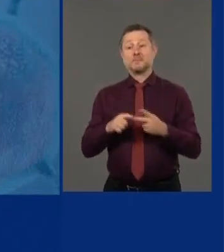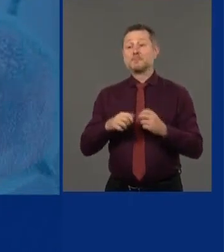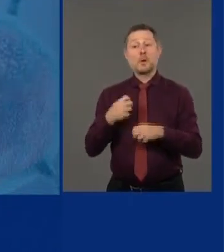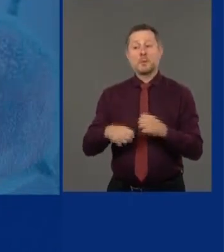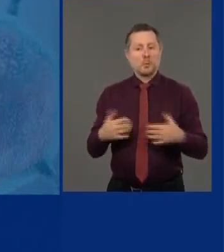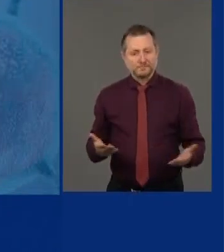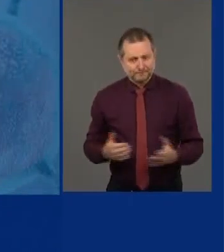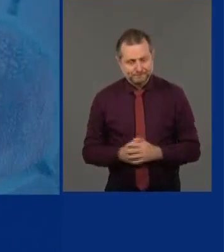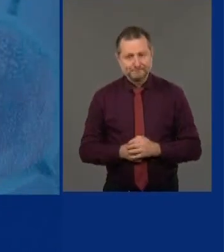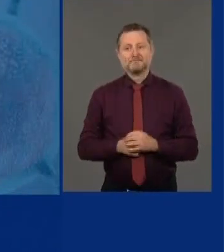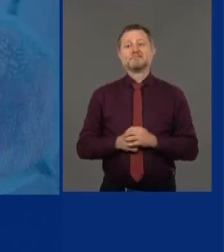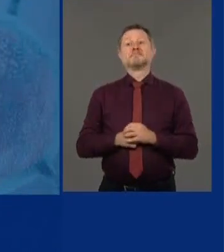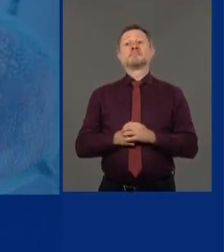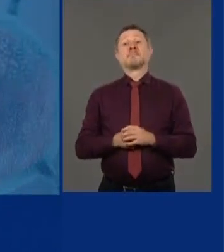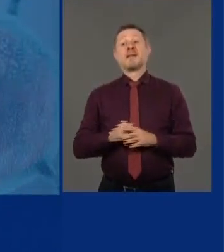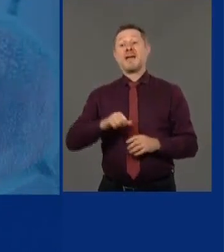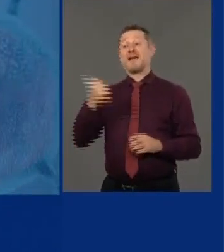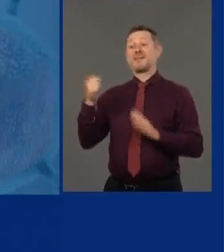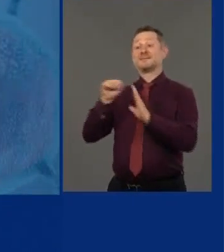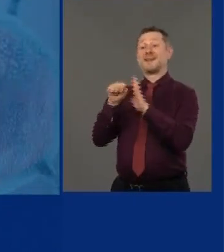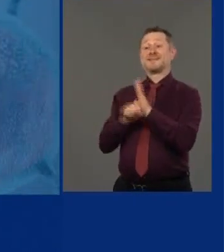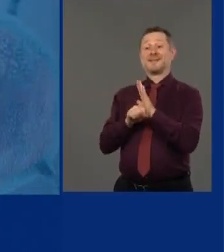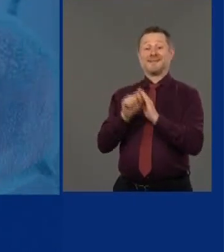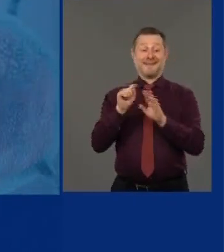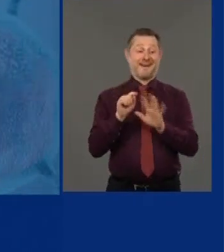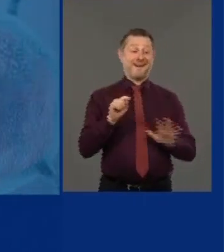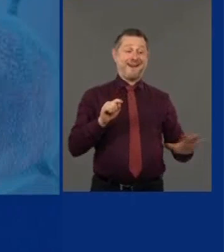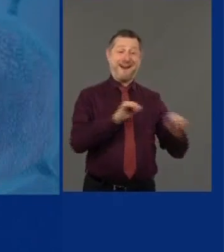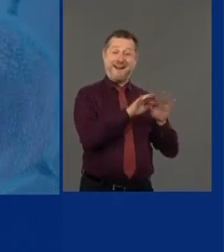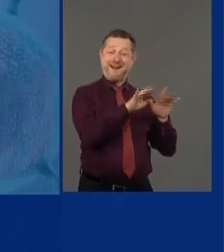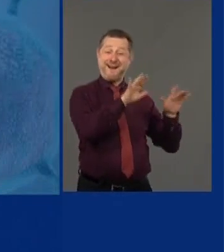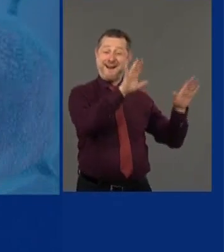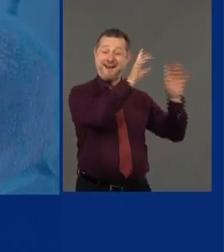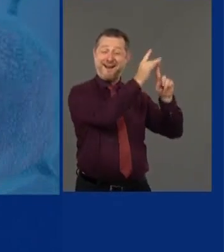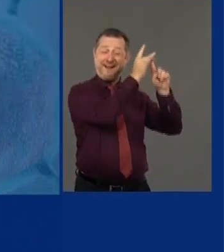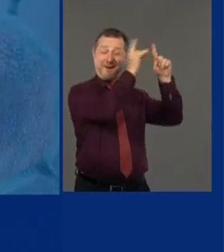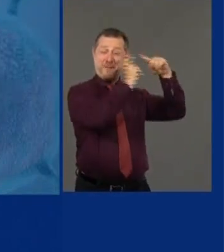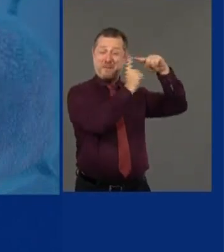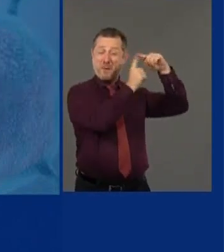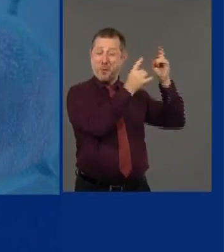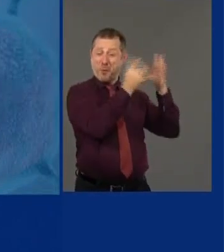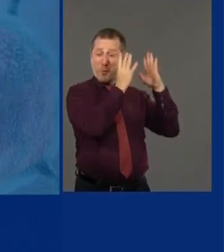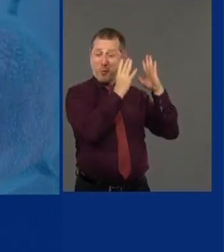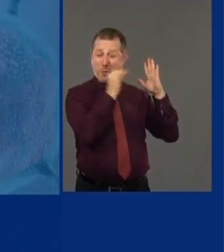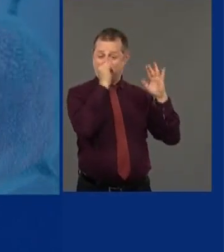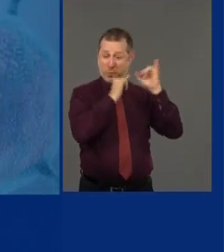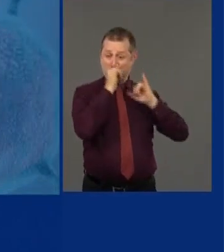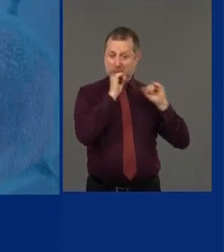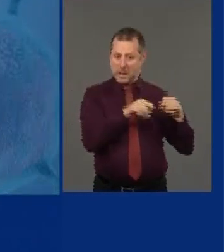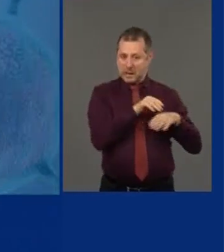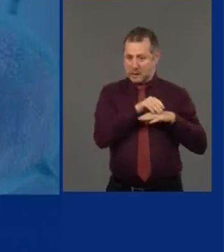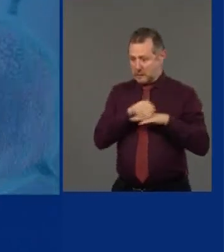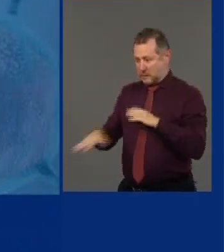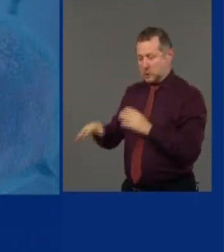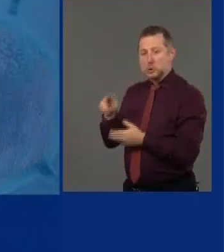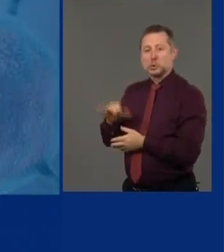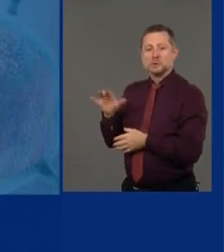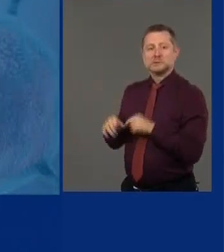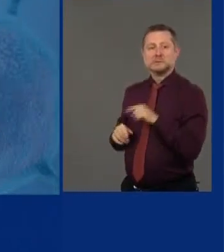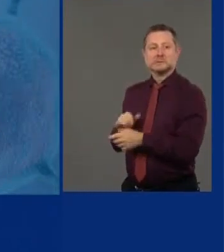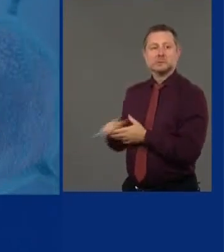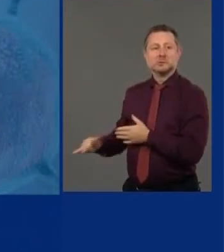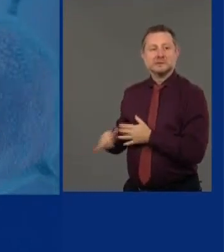the spread across the nation is also problematic for us. We are not